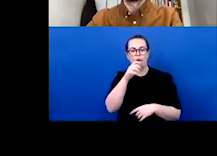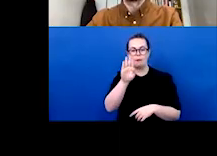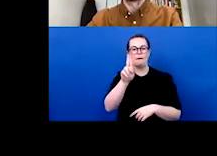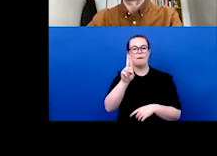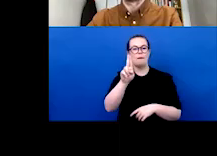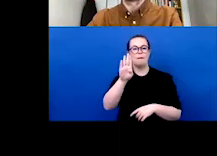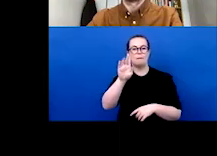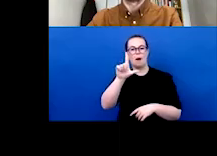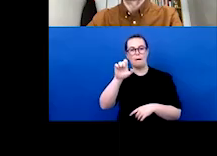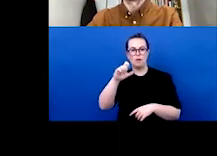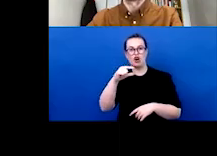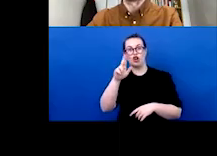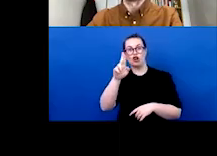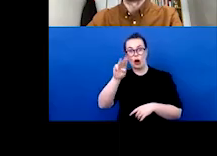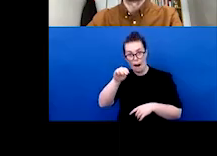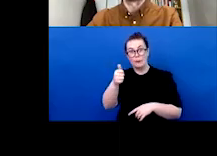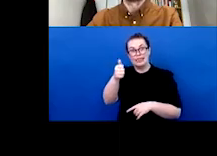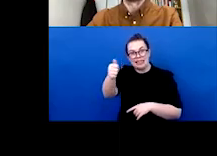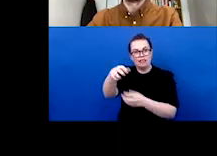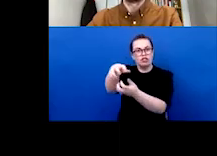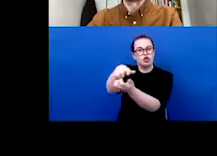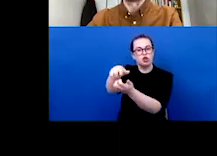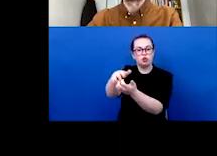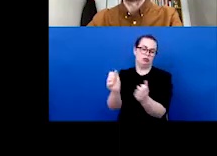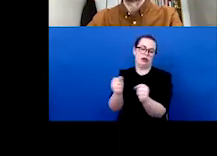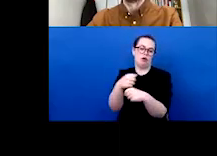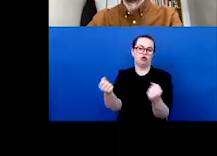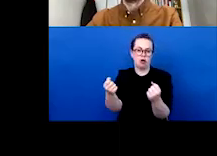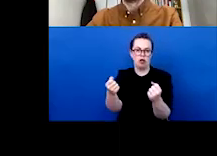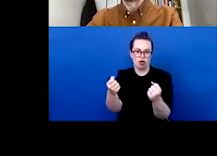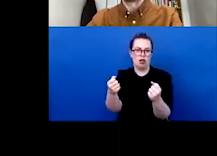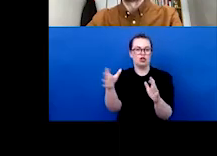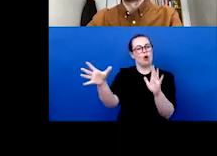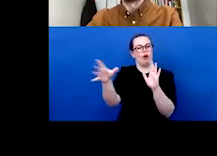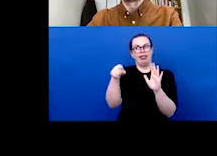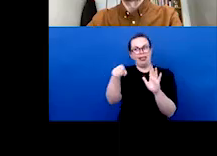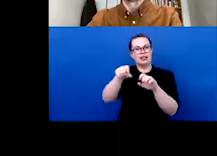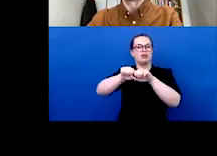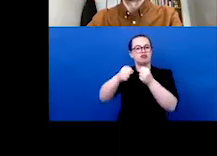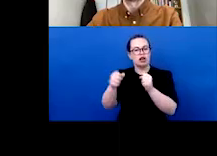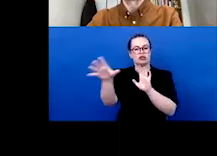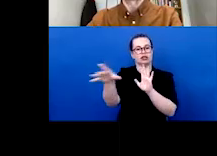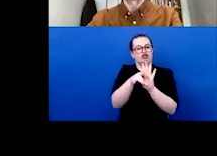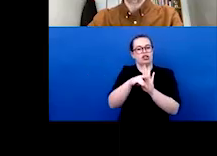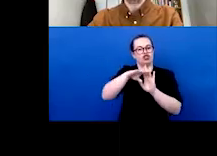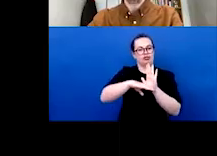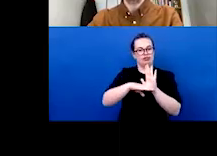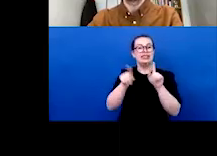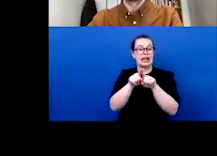passive controls and active controls, like "the bubble gum had been chewed" and "the bubble gum had been chewing."